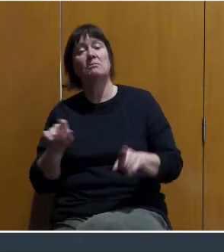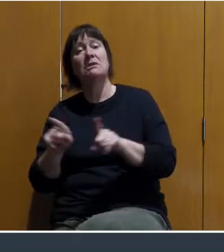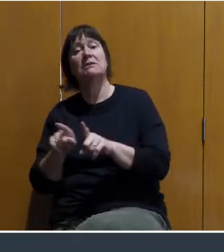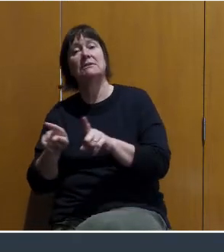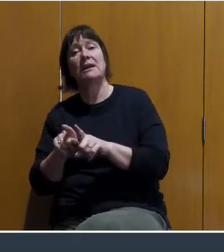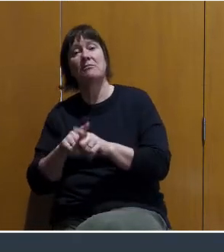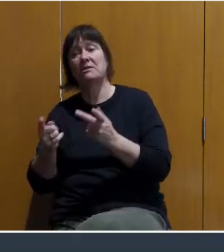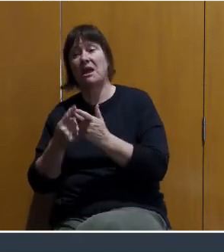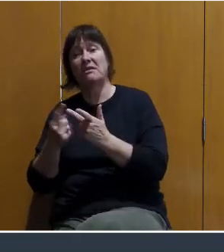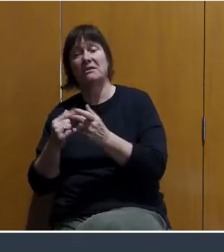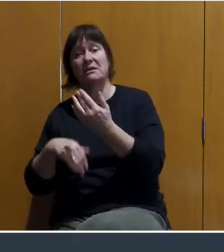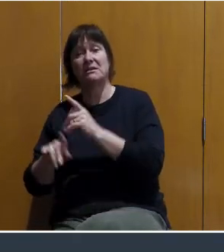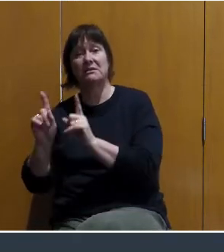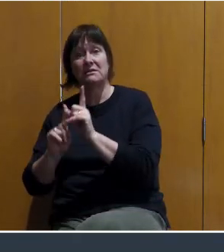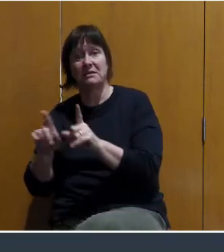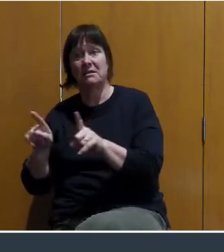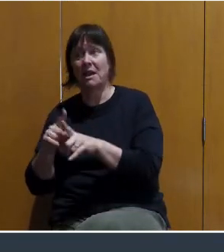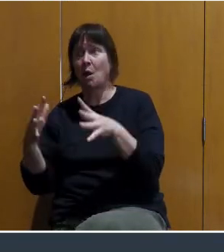as Westminster and the Plantation Drain.